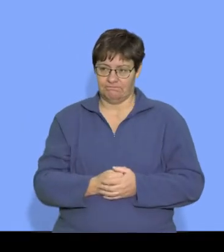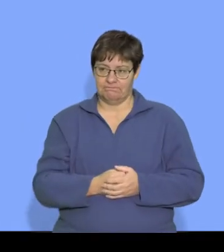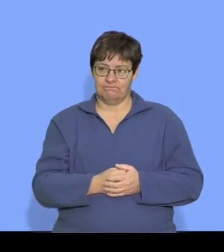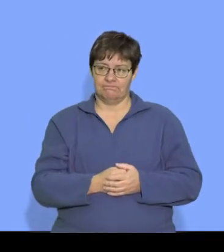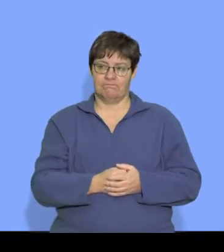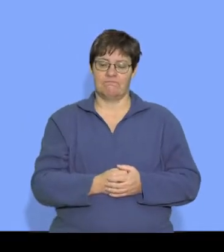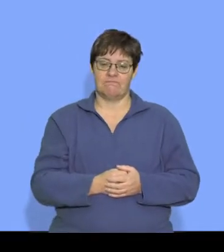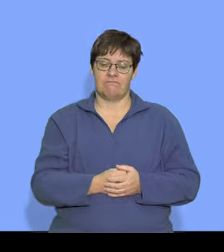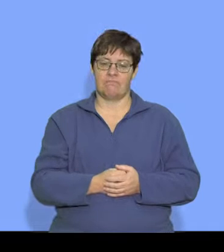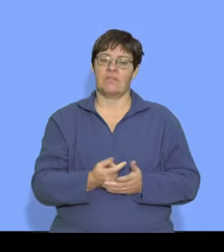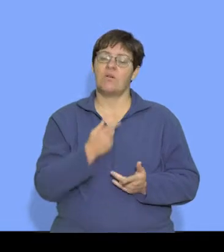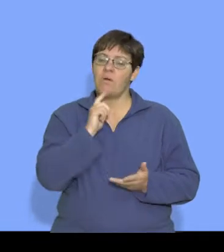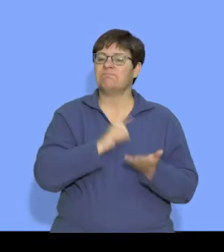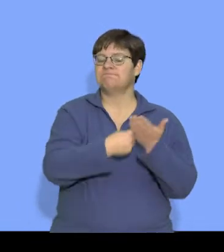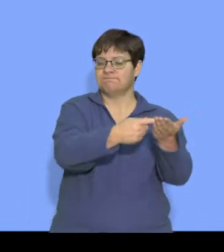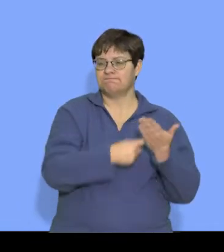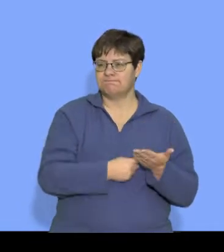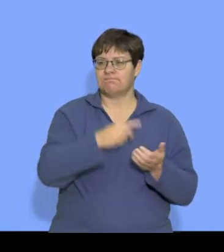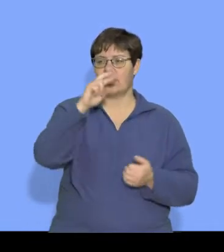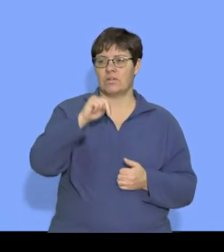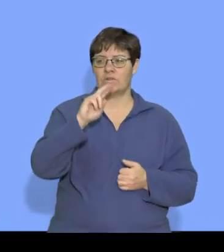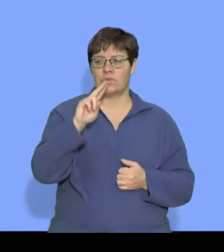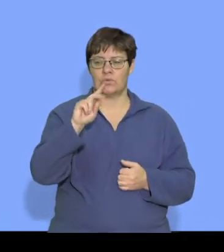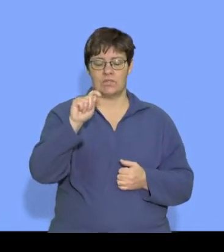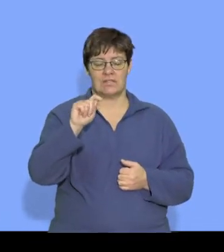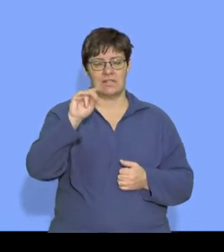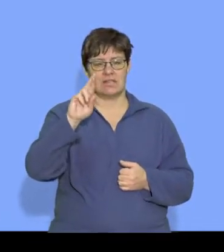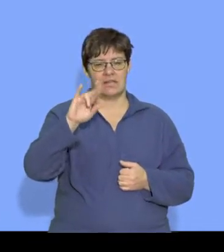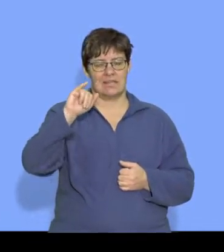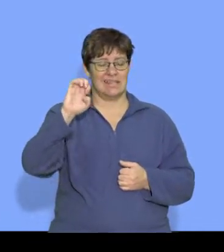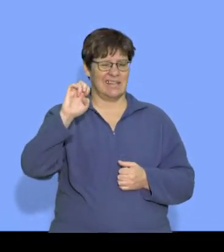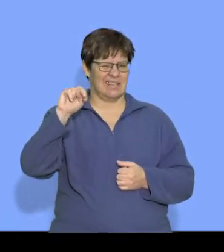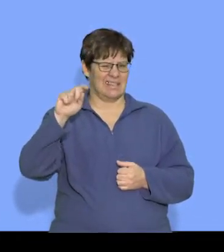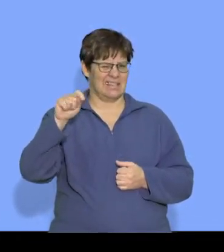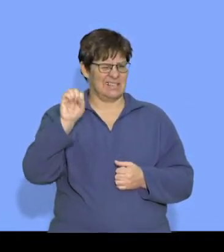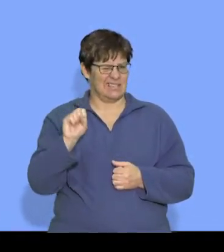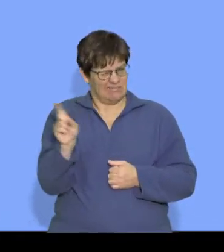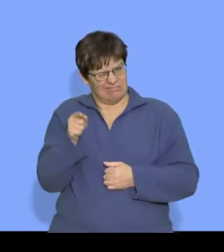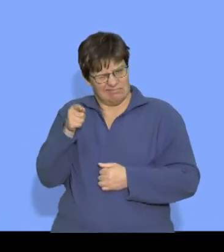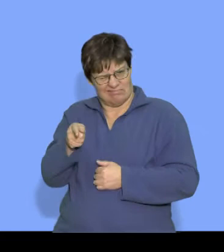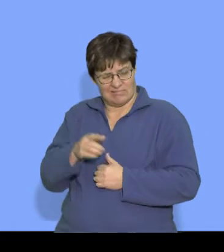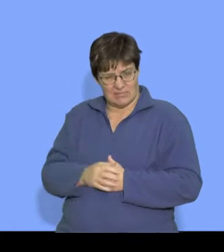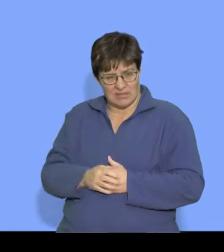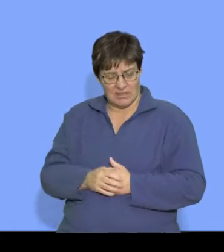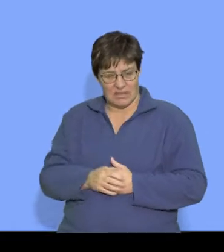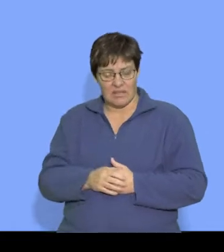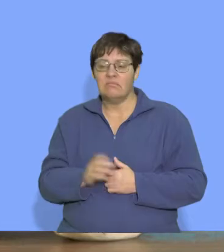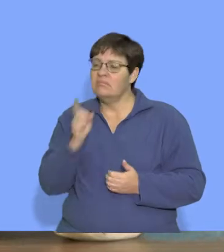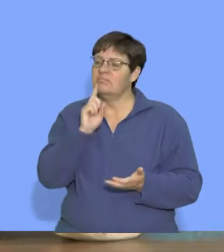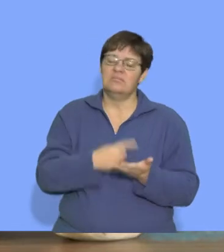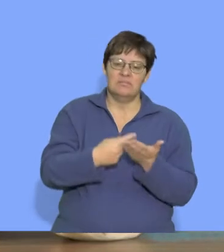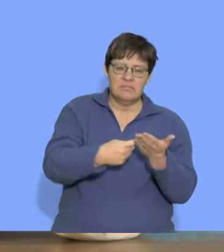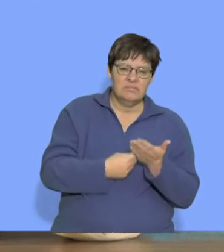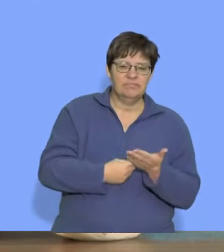So, as we unpack what nutrition is, it's important to recognize what are nutrients. Guys, we often